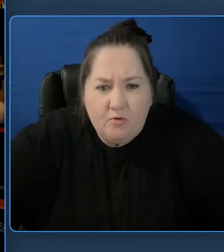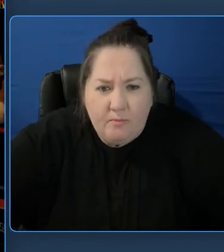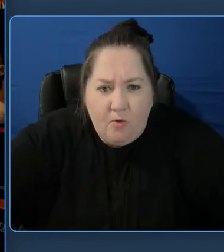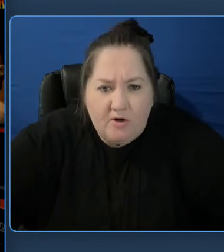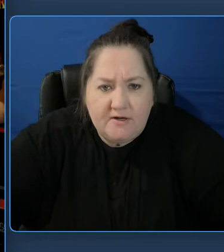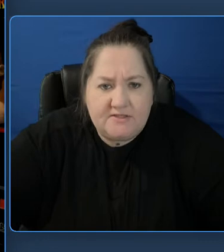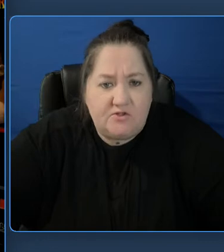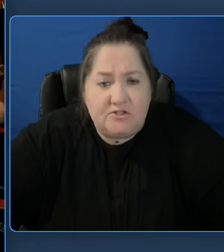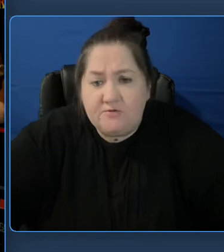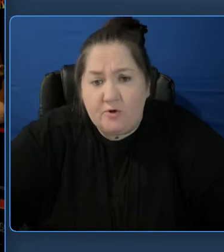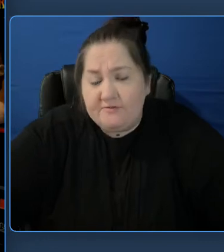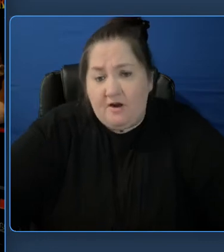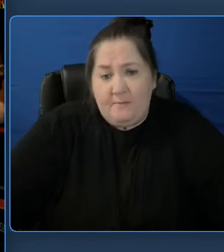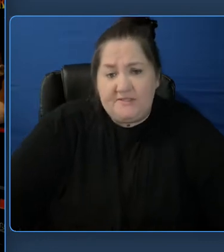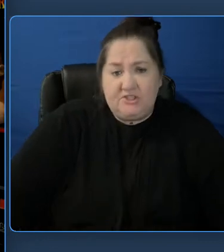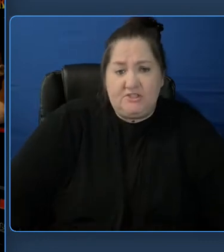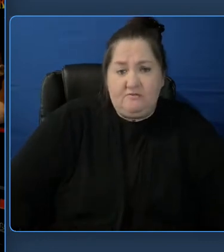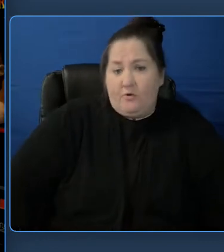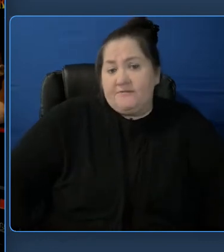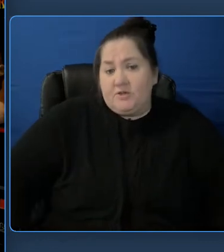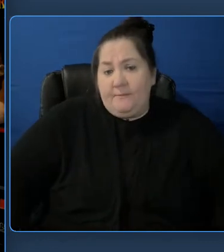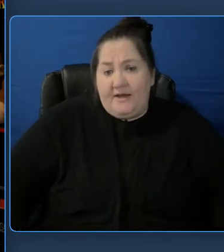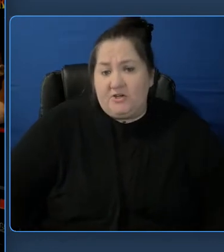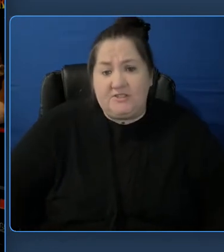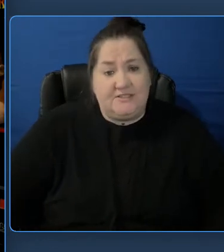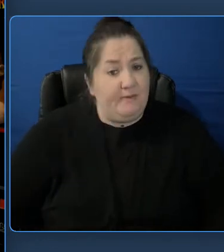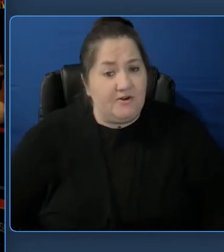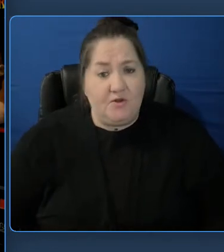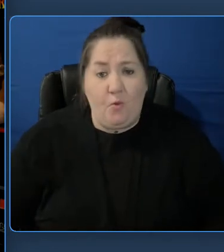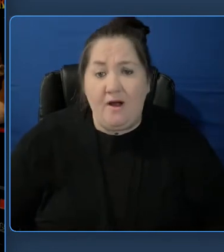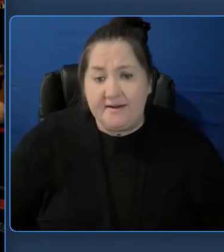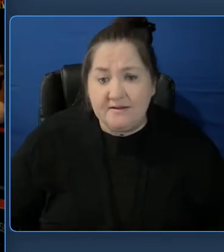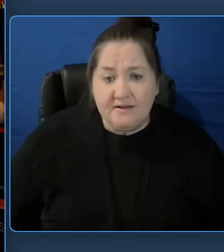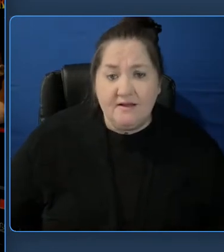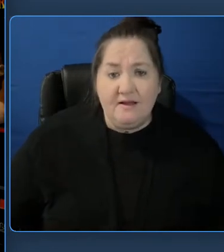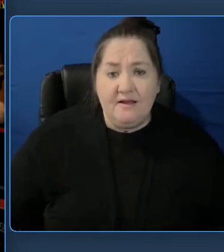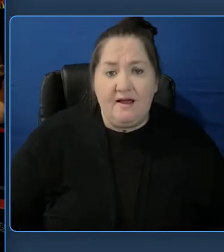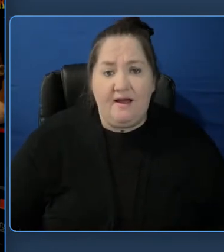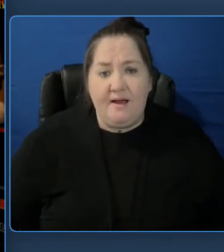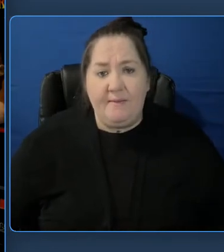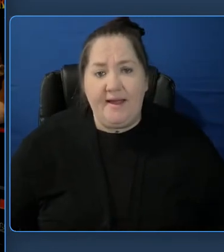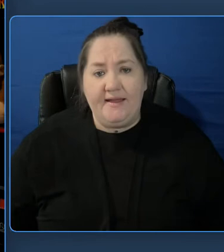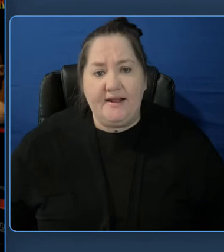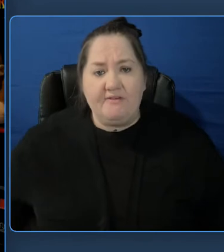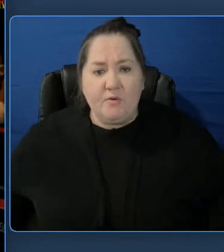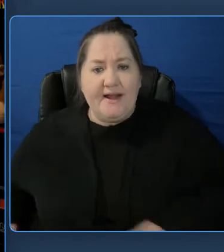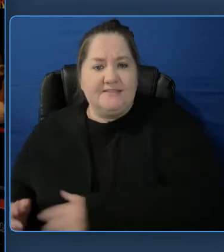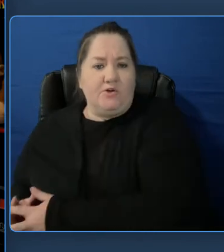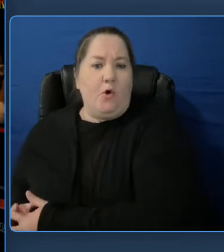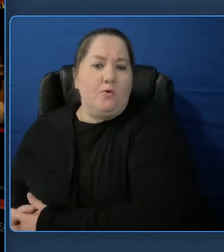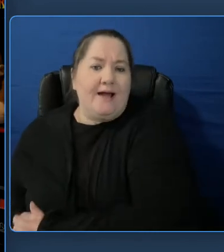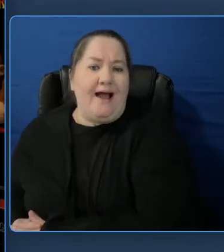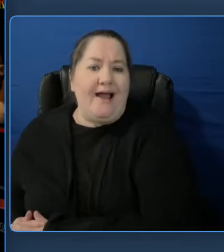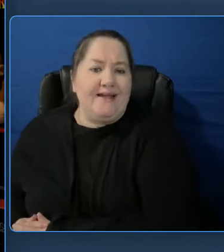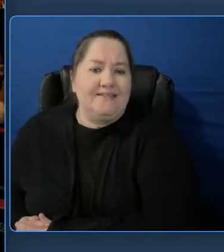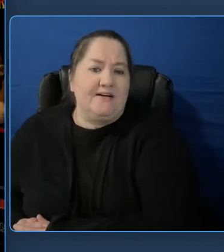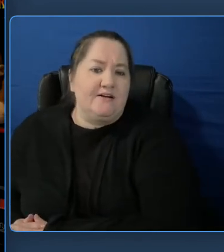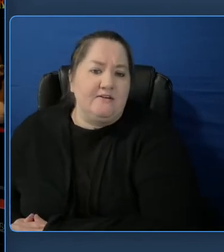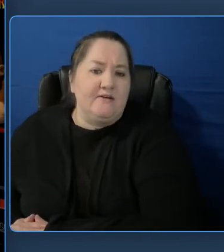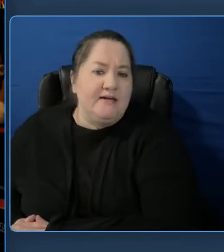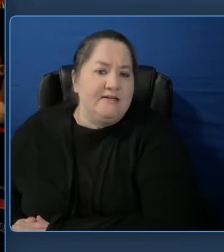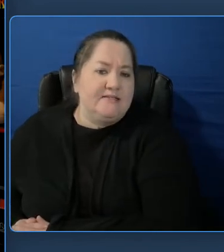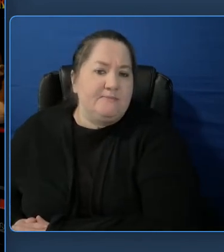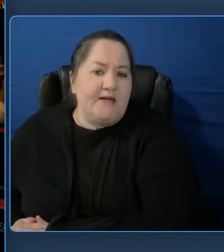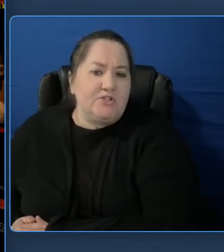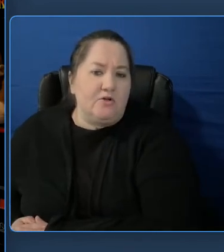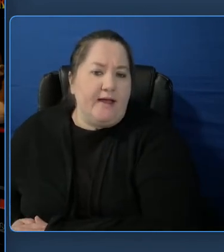their own board. And so there's four different competitors. It's better than one. And everyone has their own kind